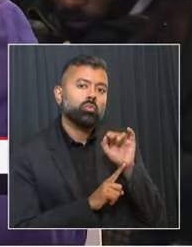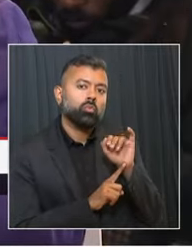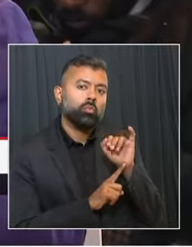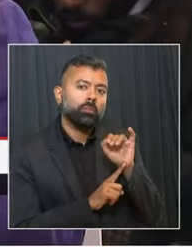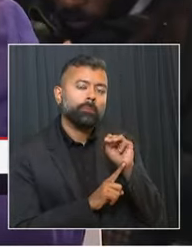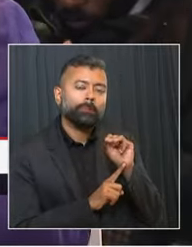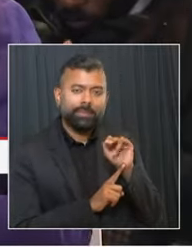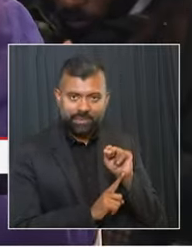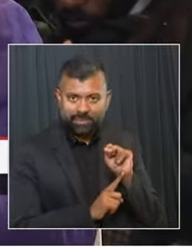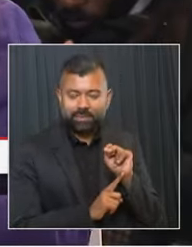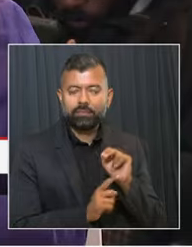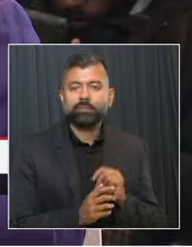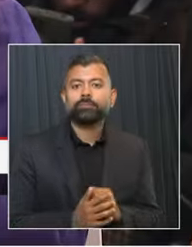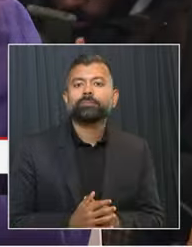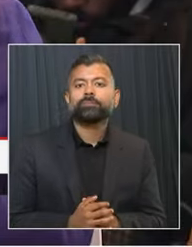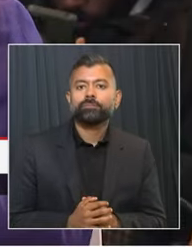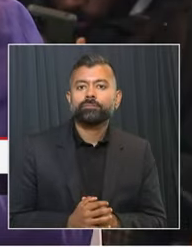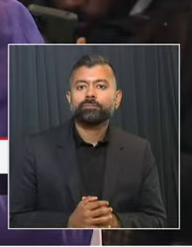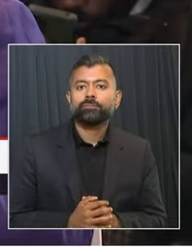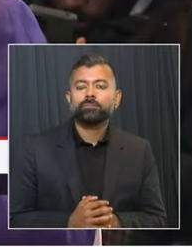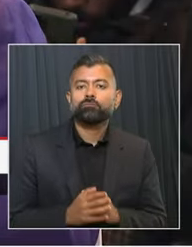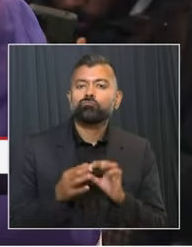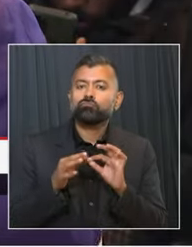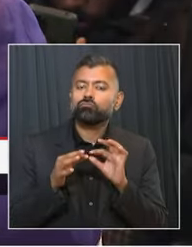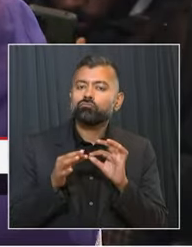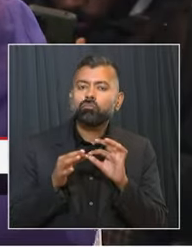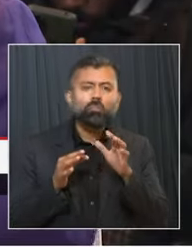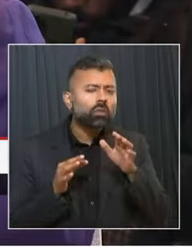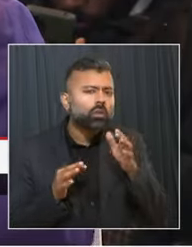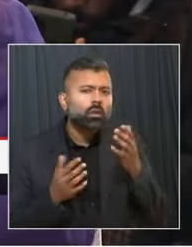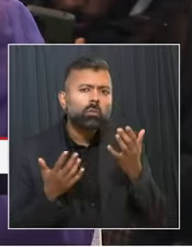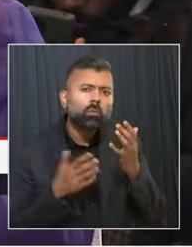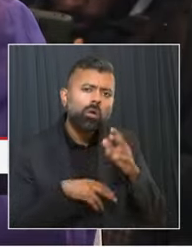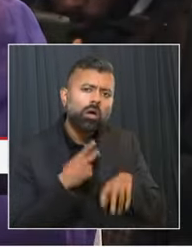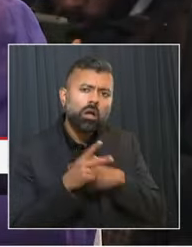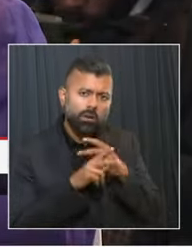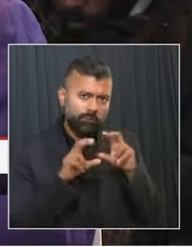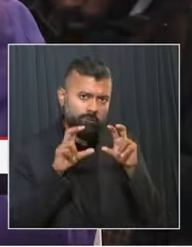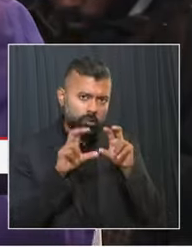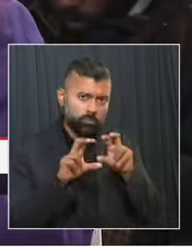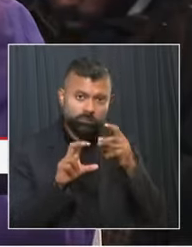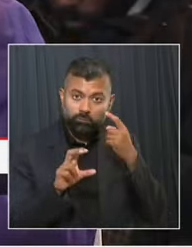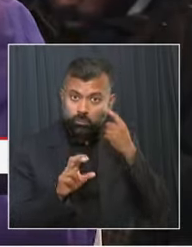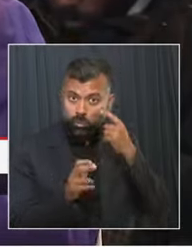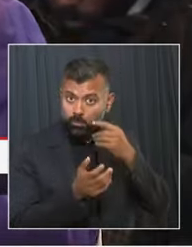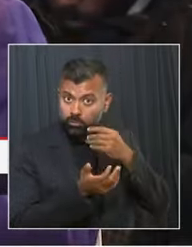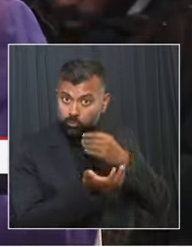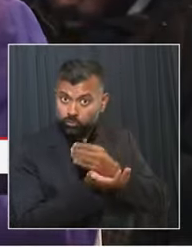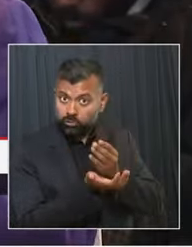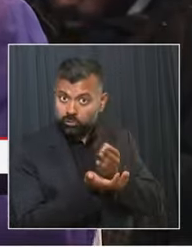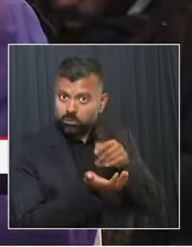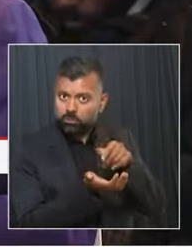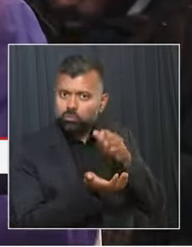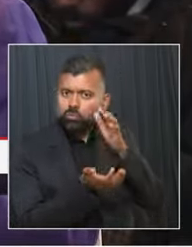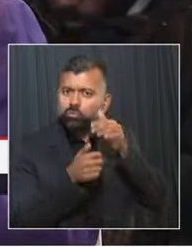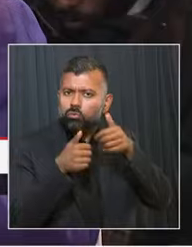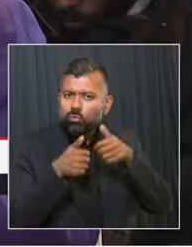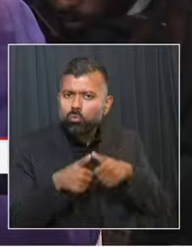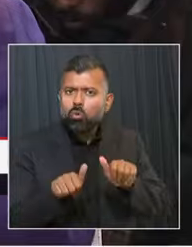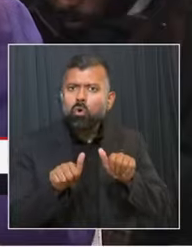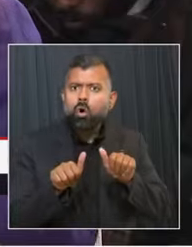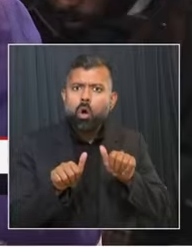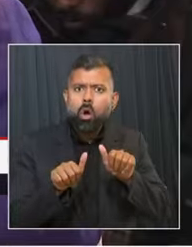What kinds of investments are we making in this budget to try to help connect people to work? Because I think there's going to